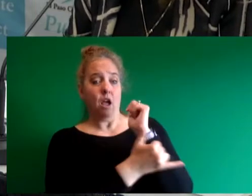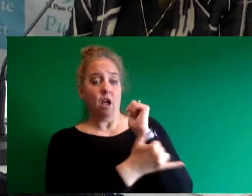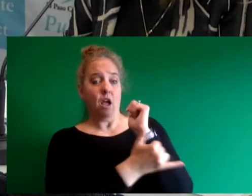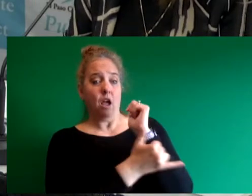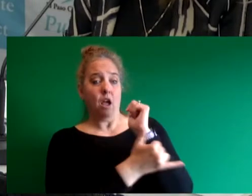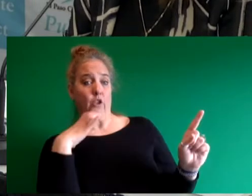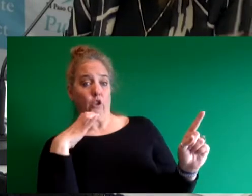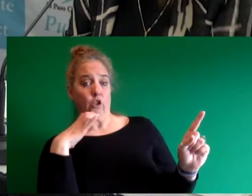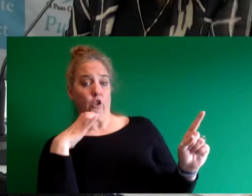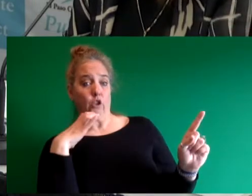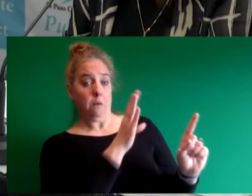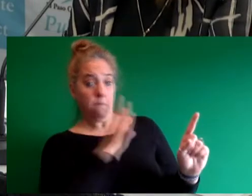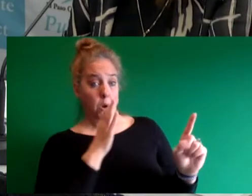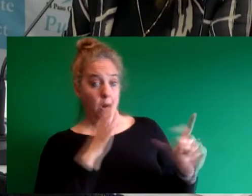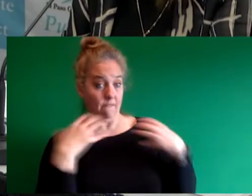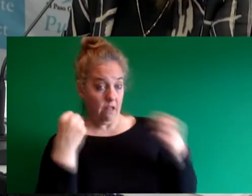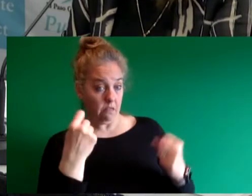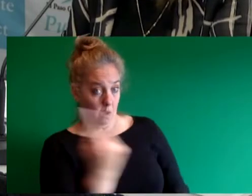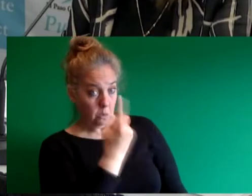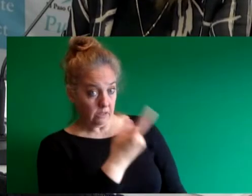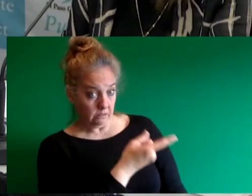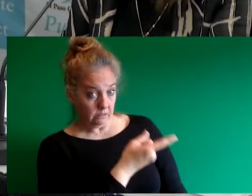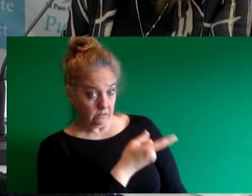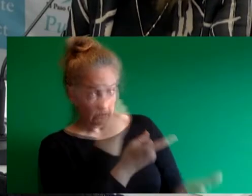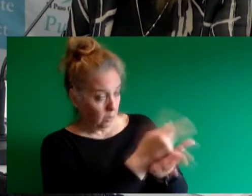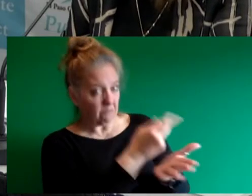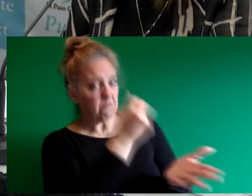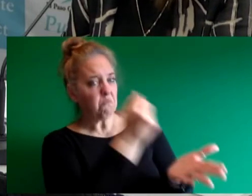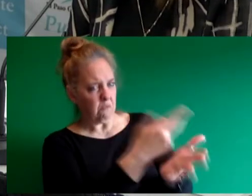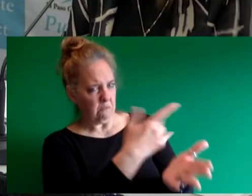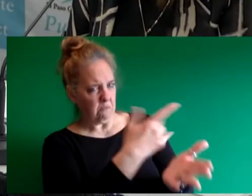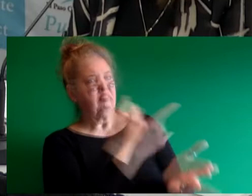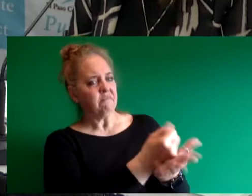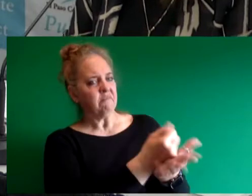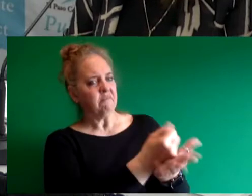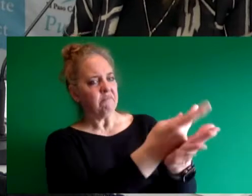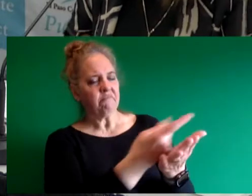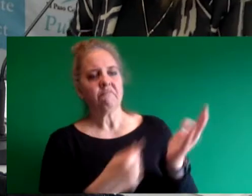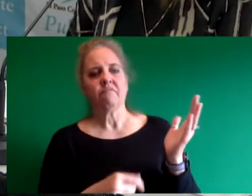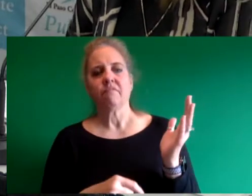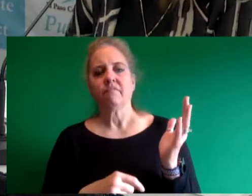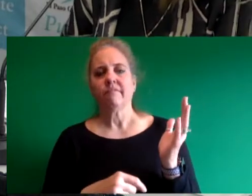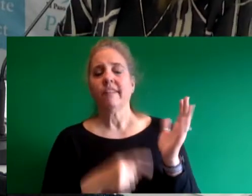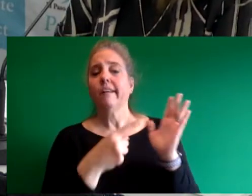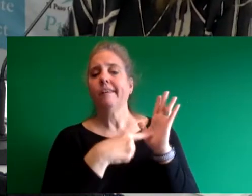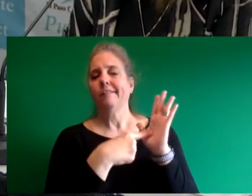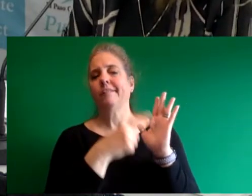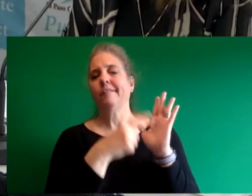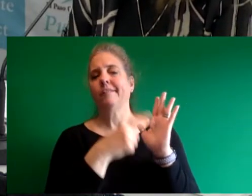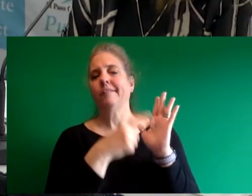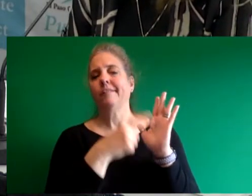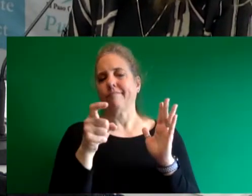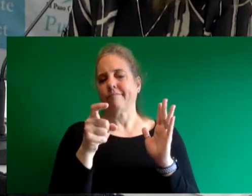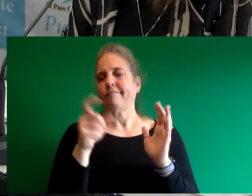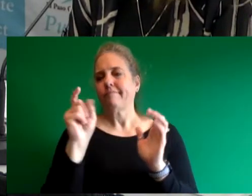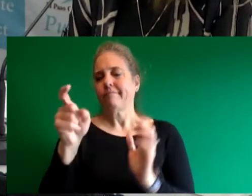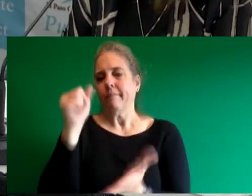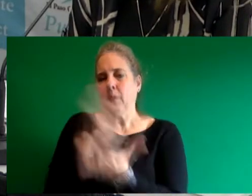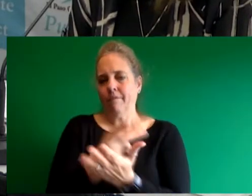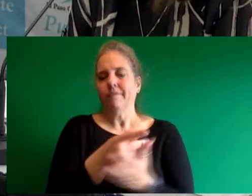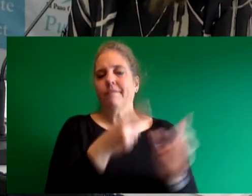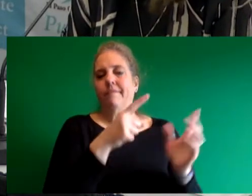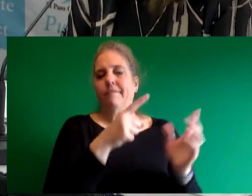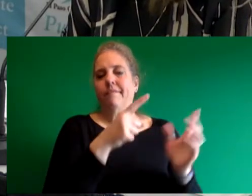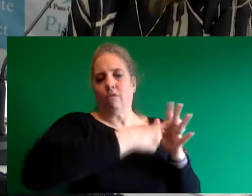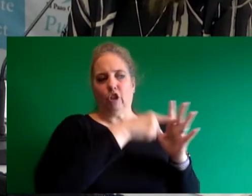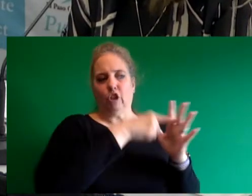only require approval of the original adopted budget and any amendments. Therefore, this action item has